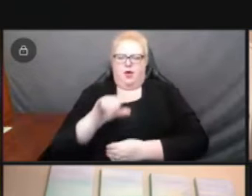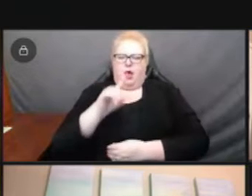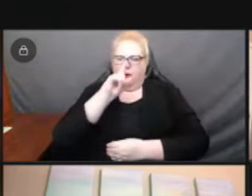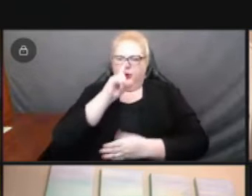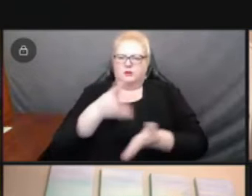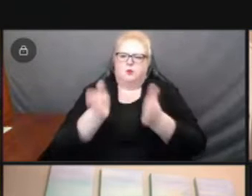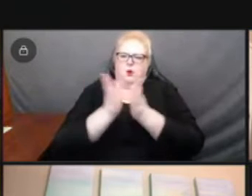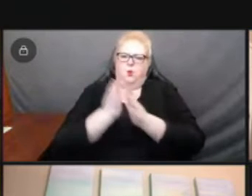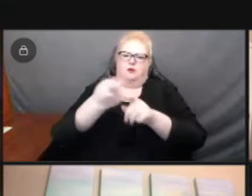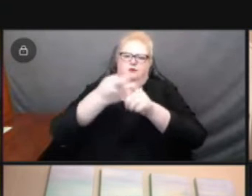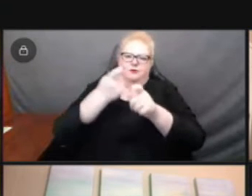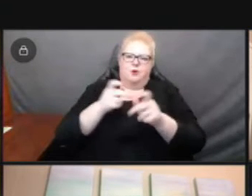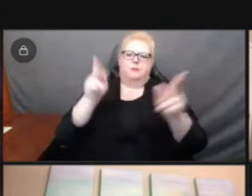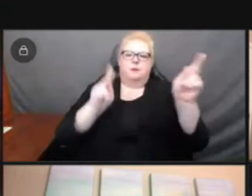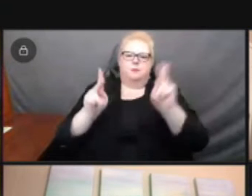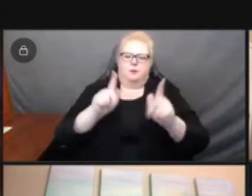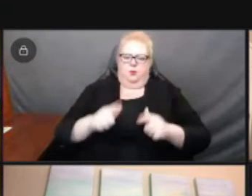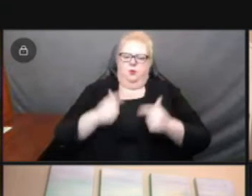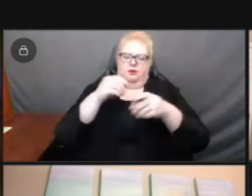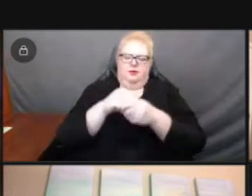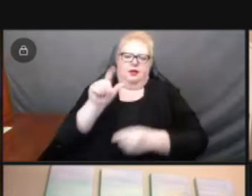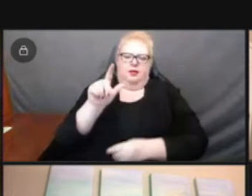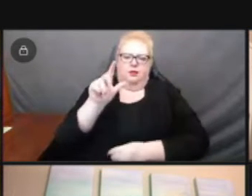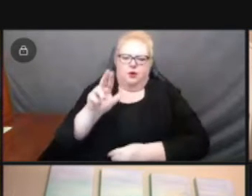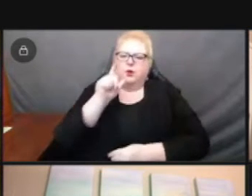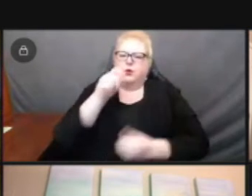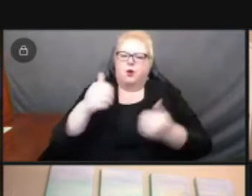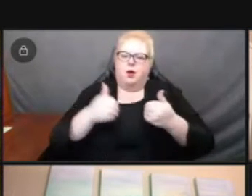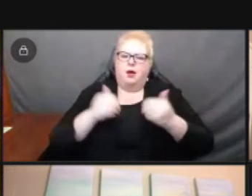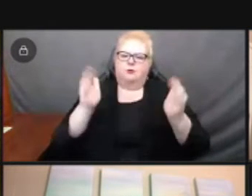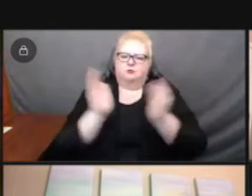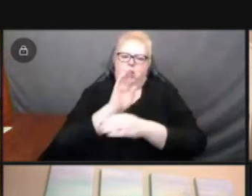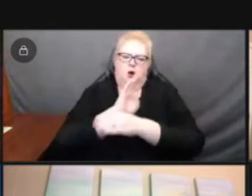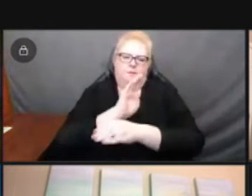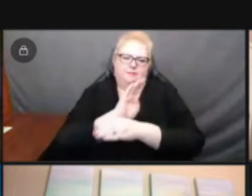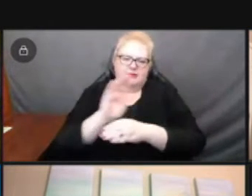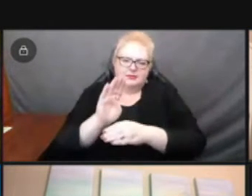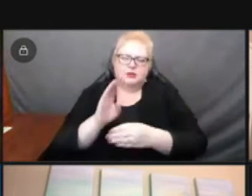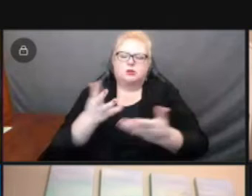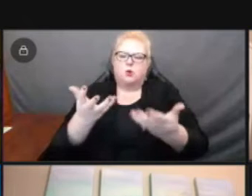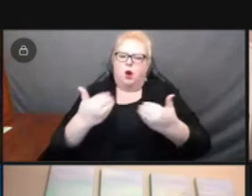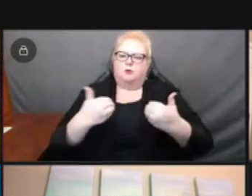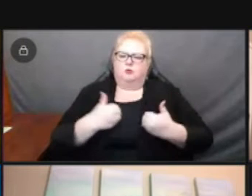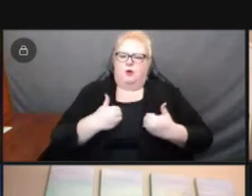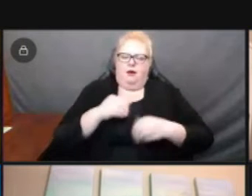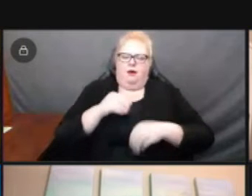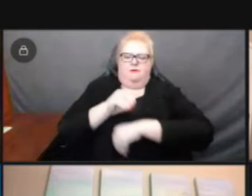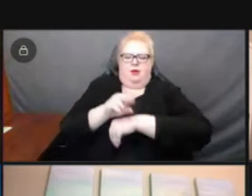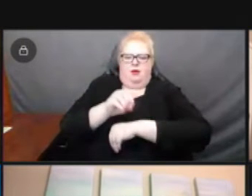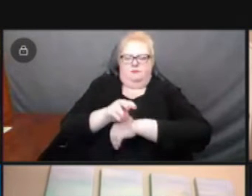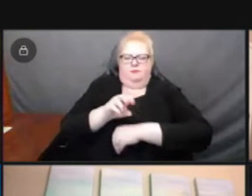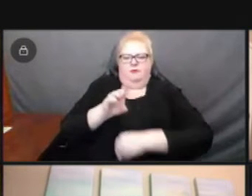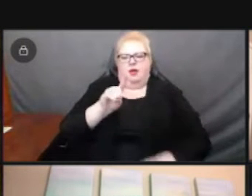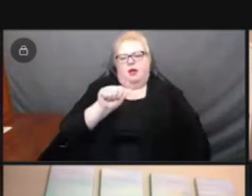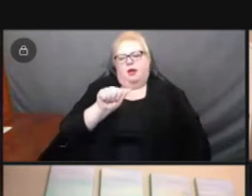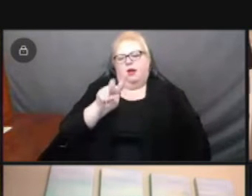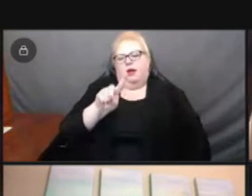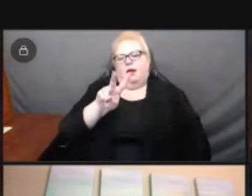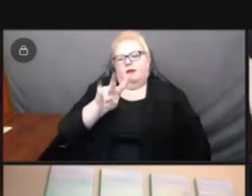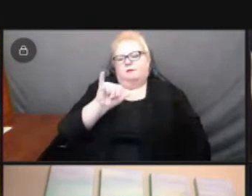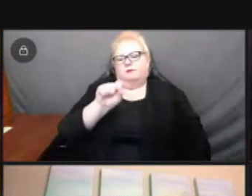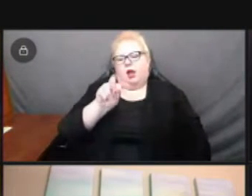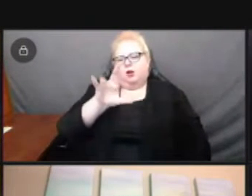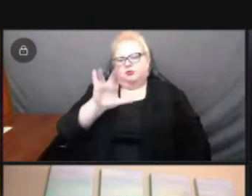citizens of Little Rock to have a small business advisory council, which would meet and then present